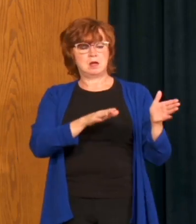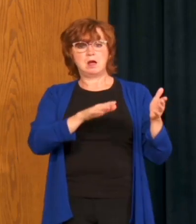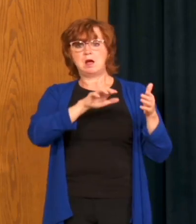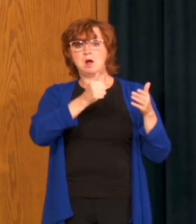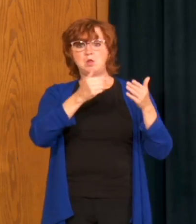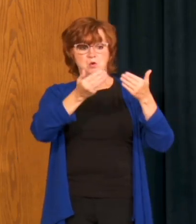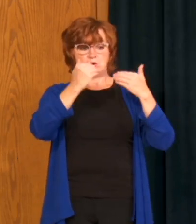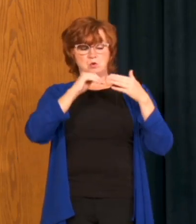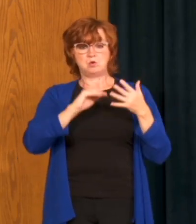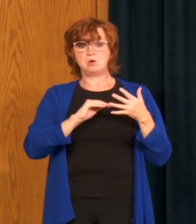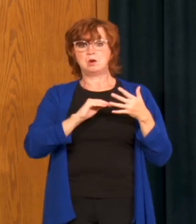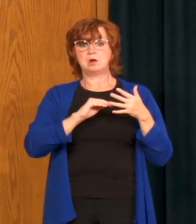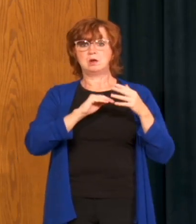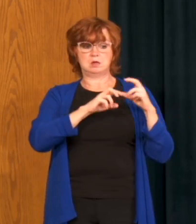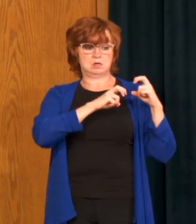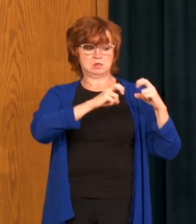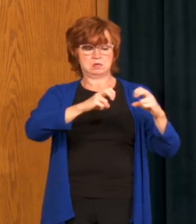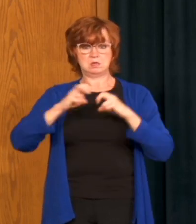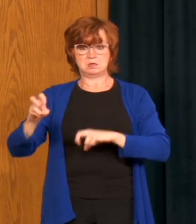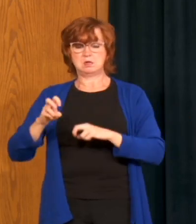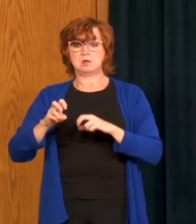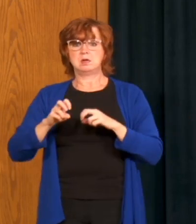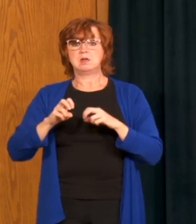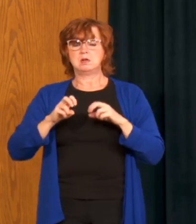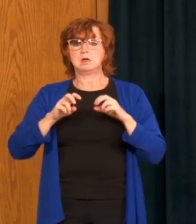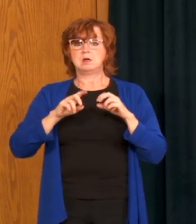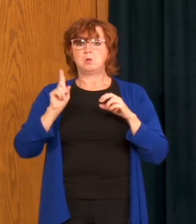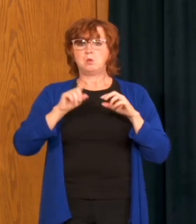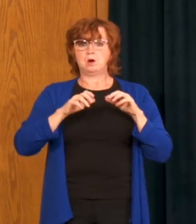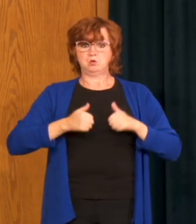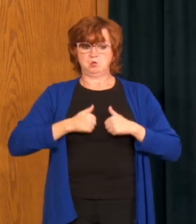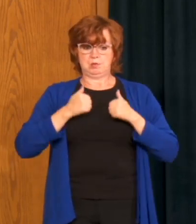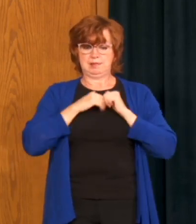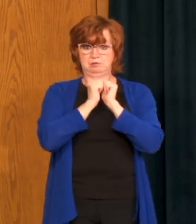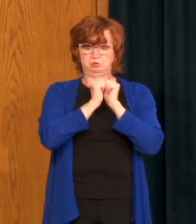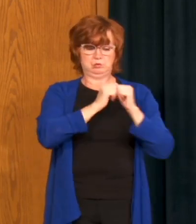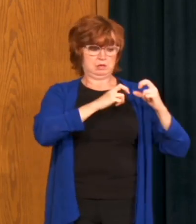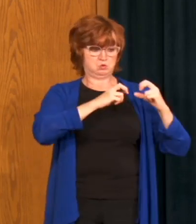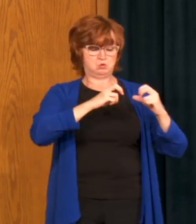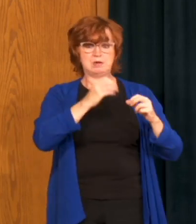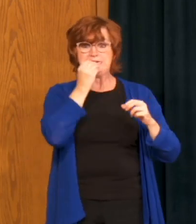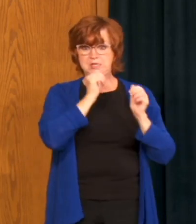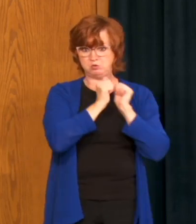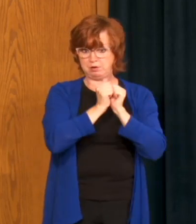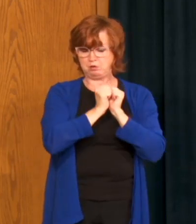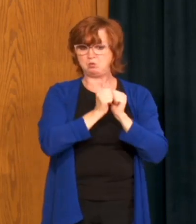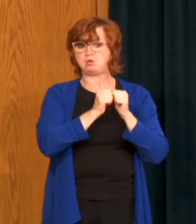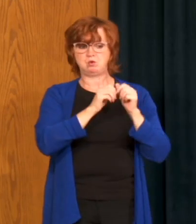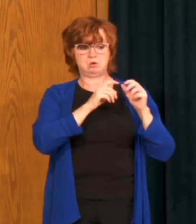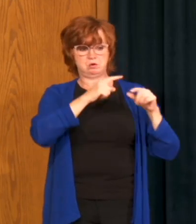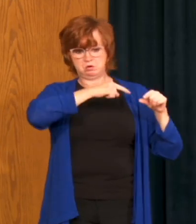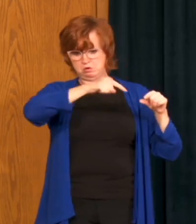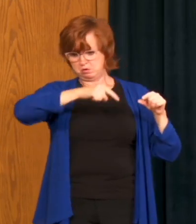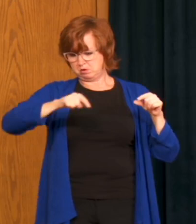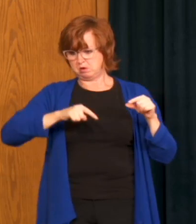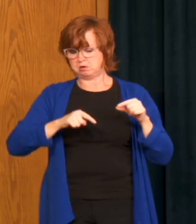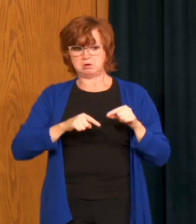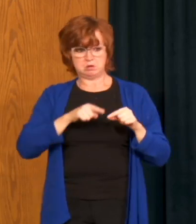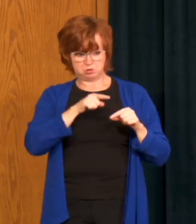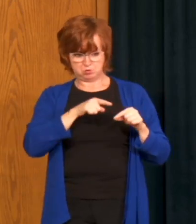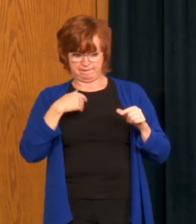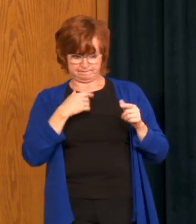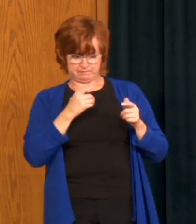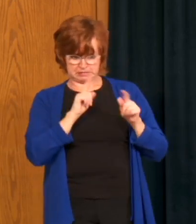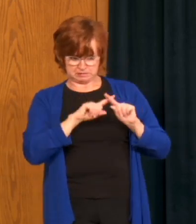they have had to now look at changing some of their own routine operations where they need to minimize transmission within those settings, whether it's